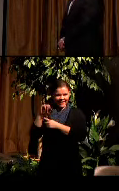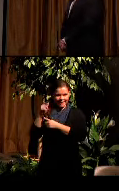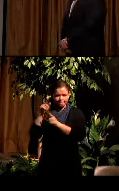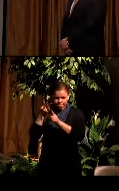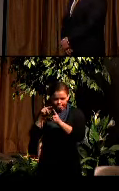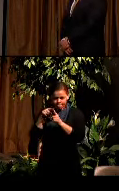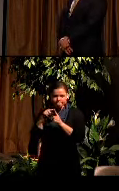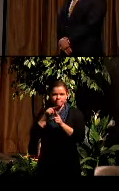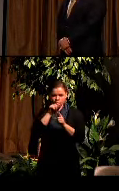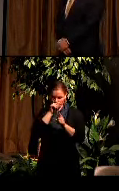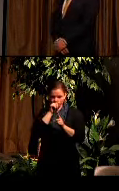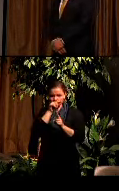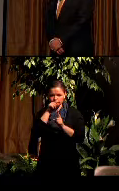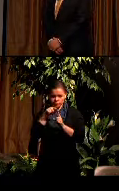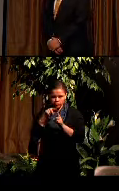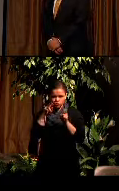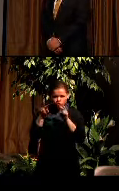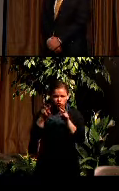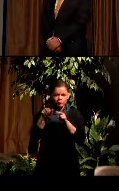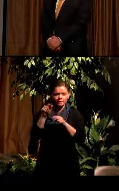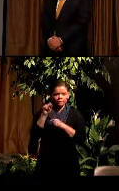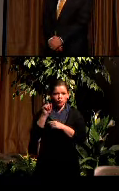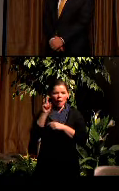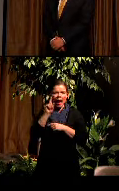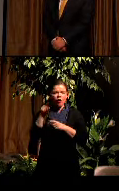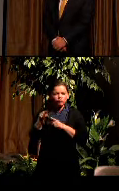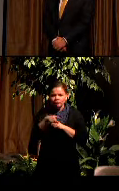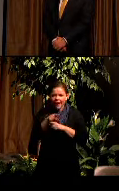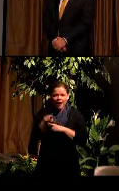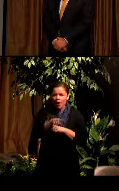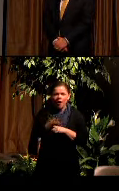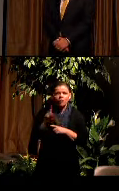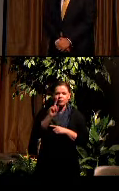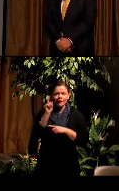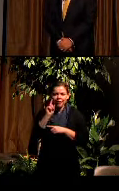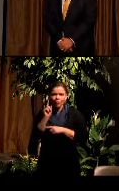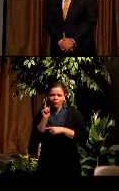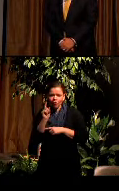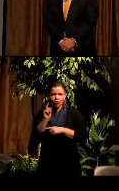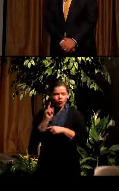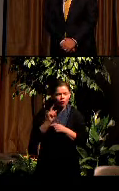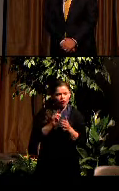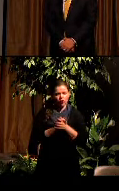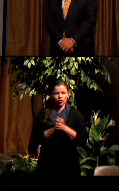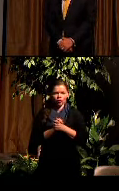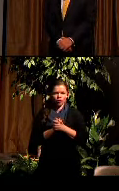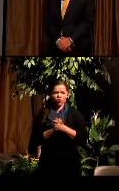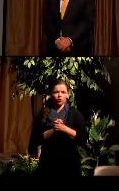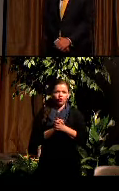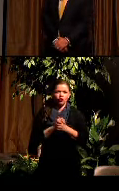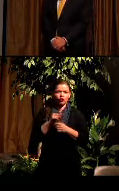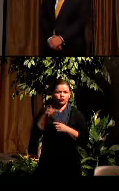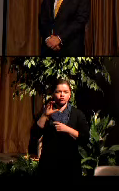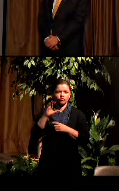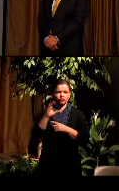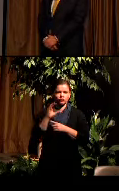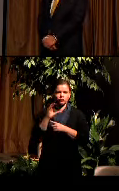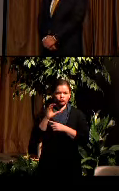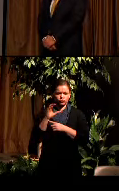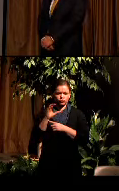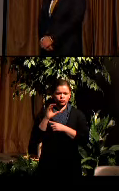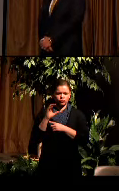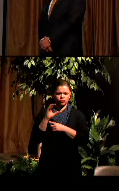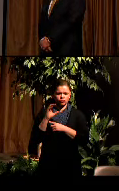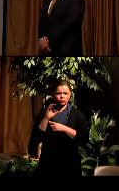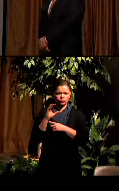Droege, and some other folks at USGS, one individual in particular by the name of Chan Robbins, who is just a giant in the field of